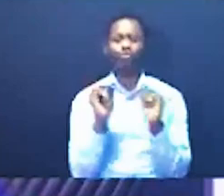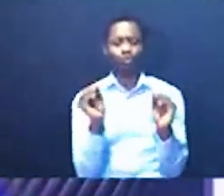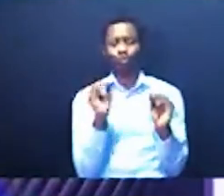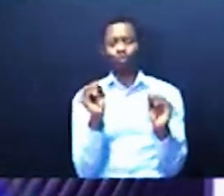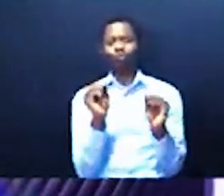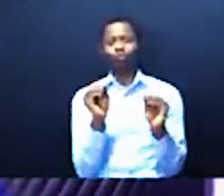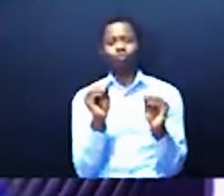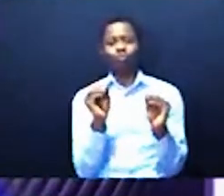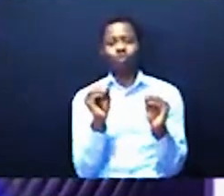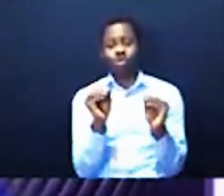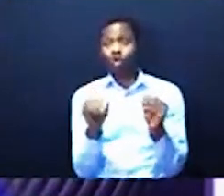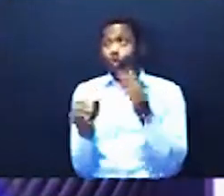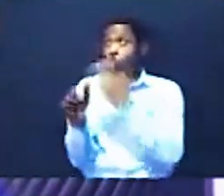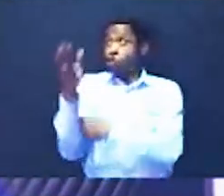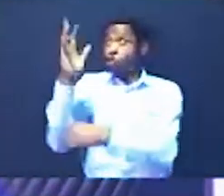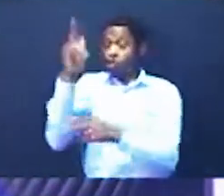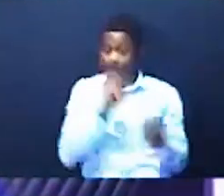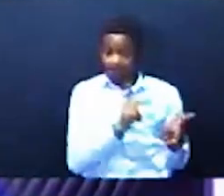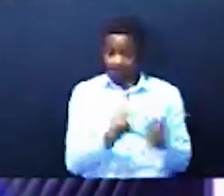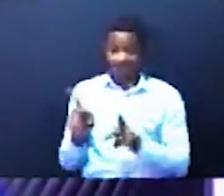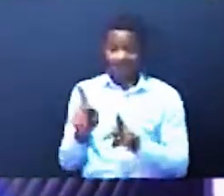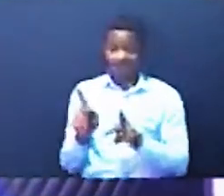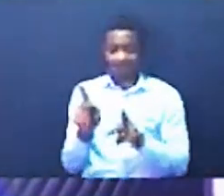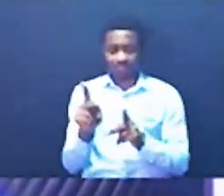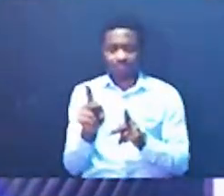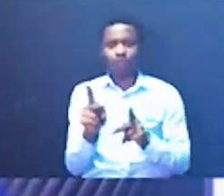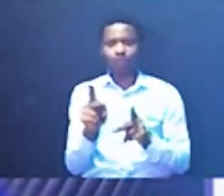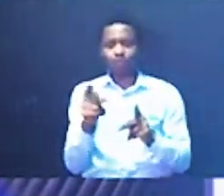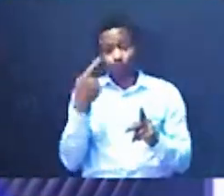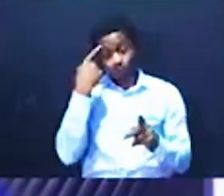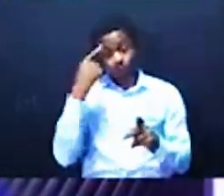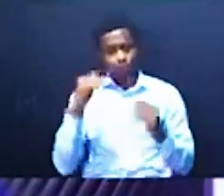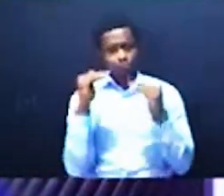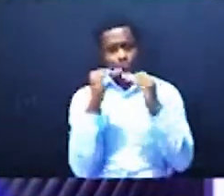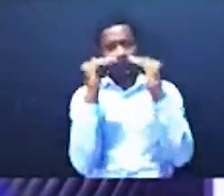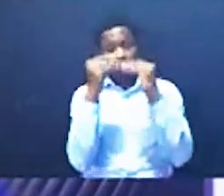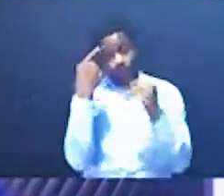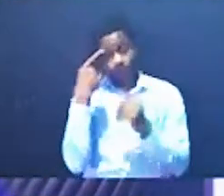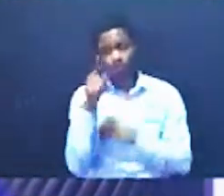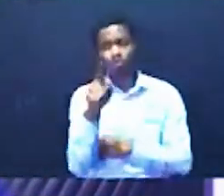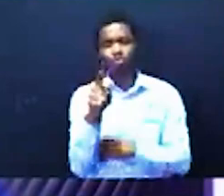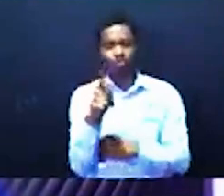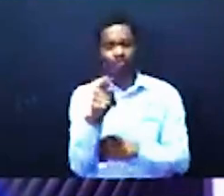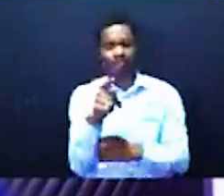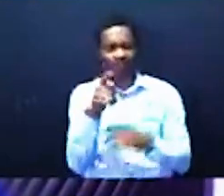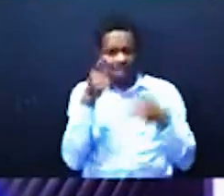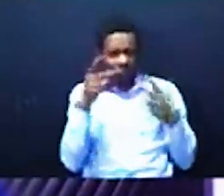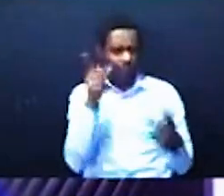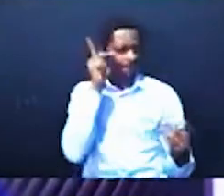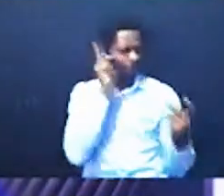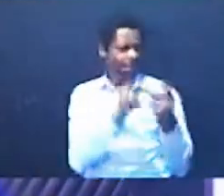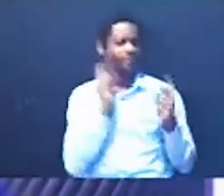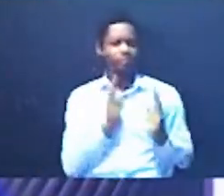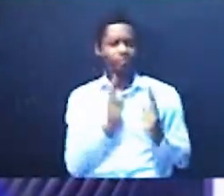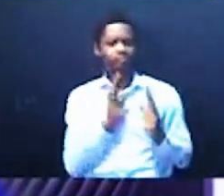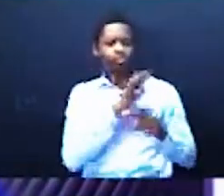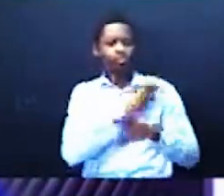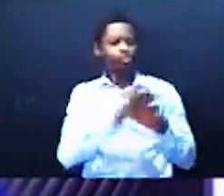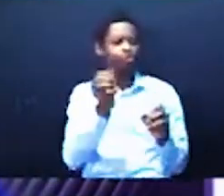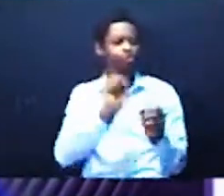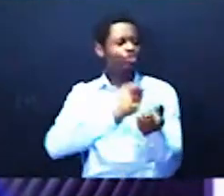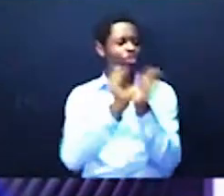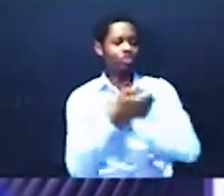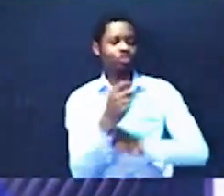it's a status. It's like a statue. Nothing changes it. And for you, you should rise to the occasion and